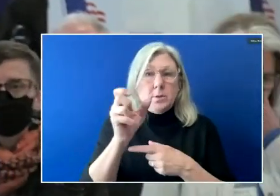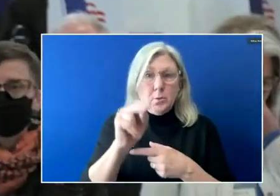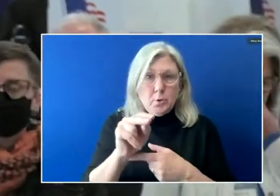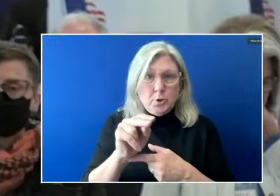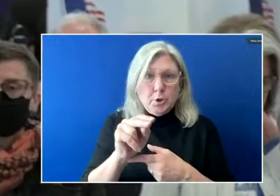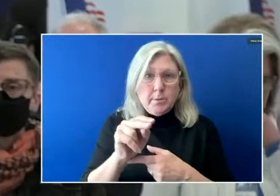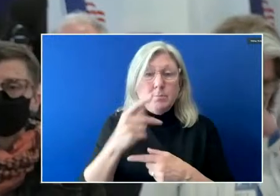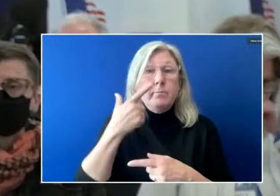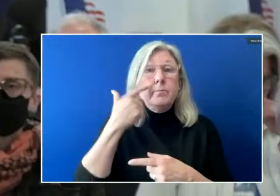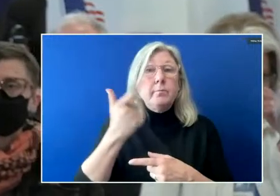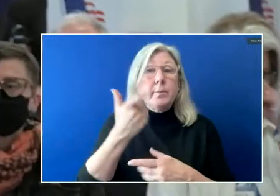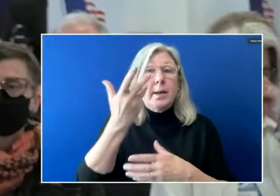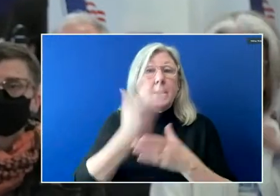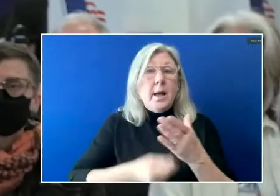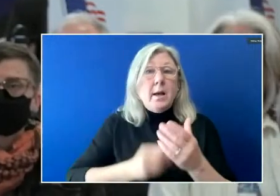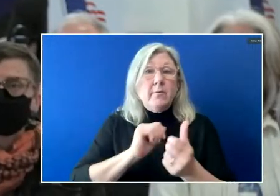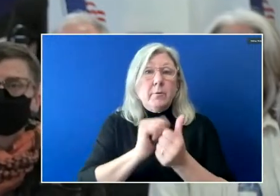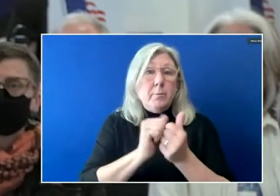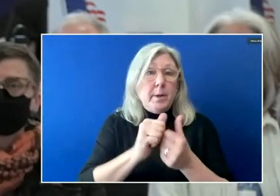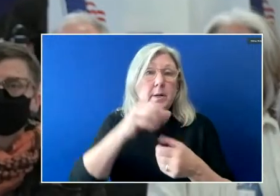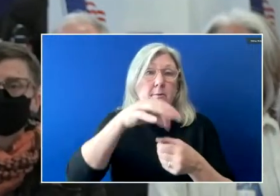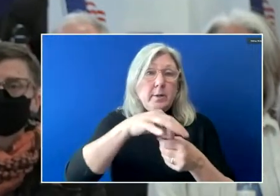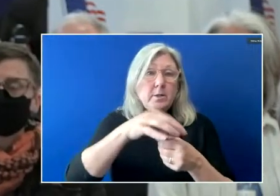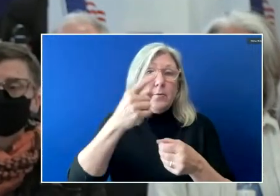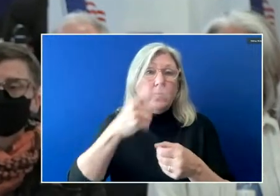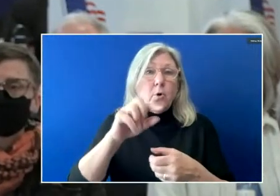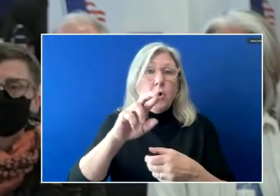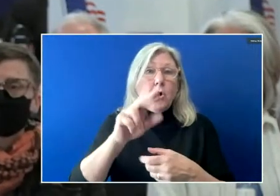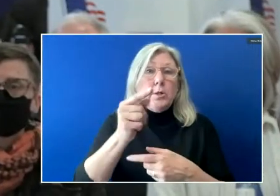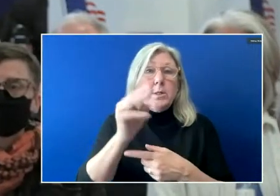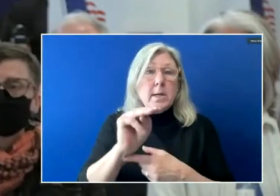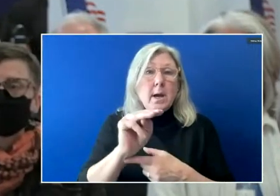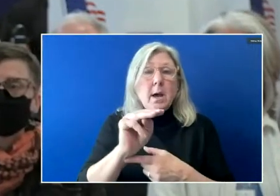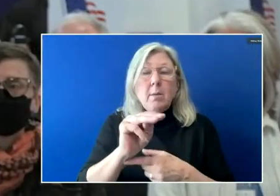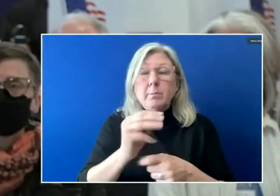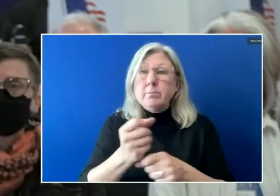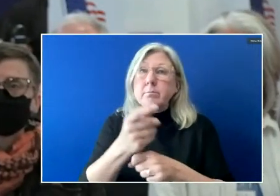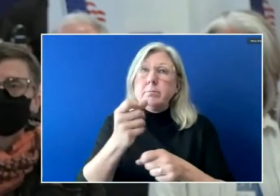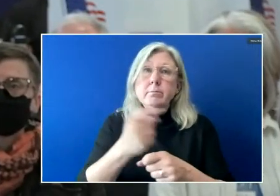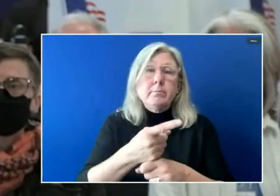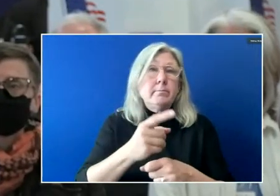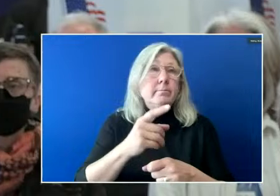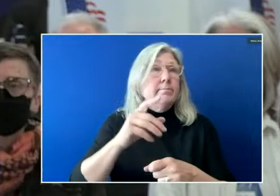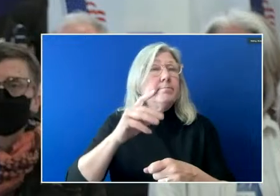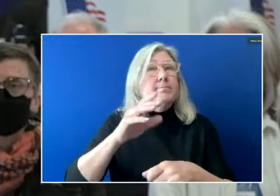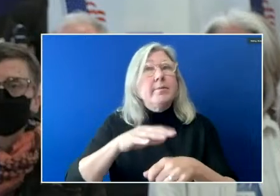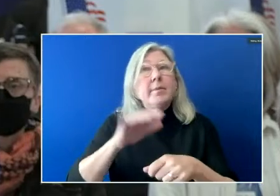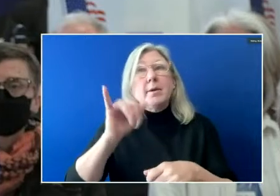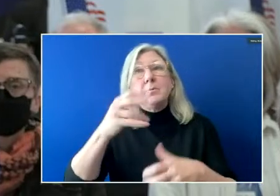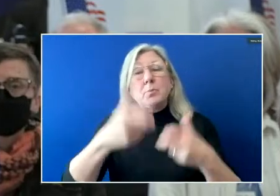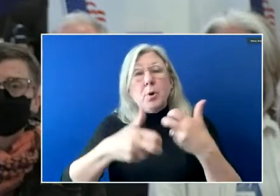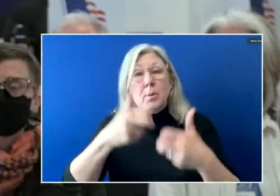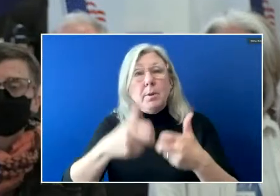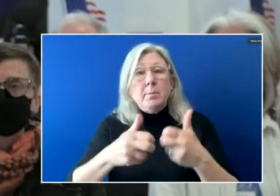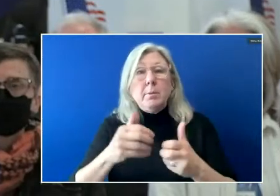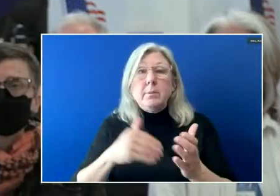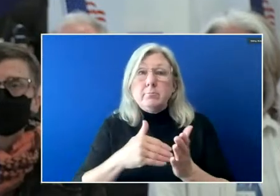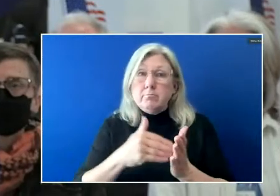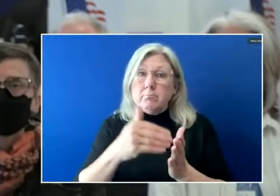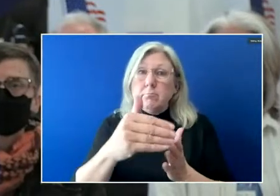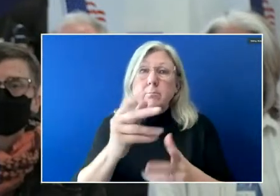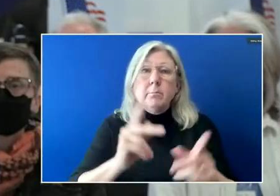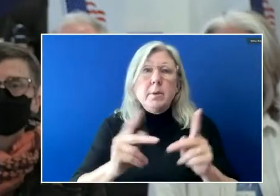lack of competitive elections for RTM is perennially cited as a problem and frequently people advocate for greater